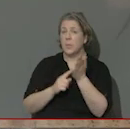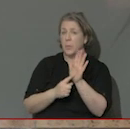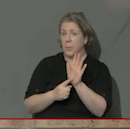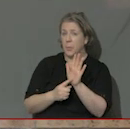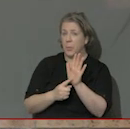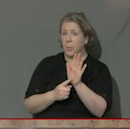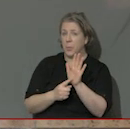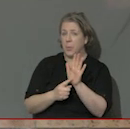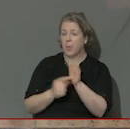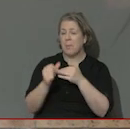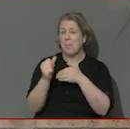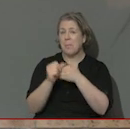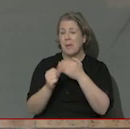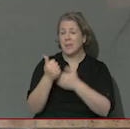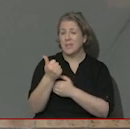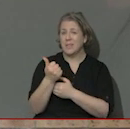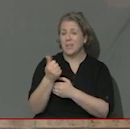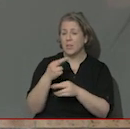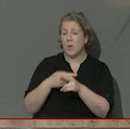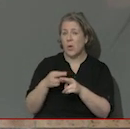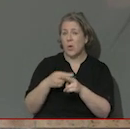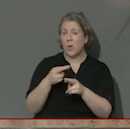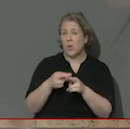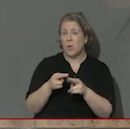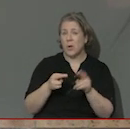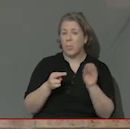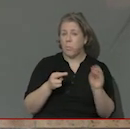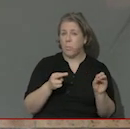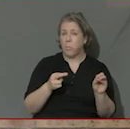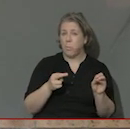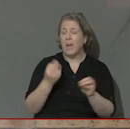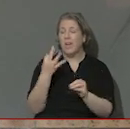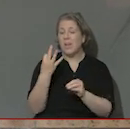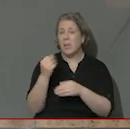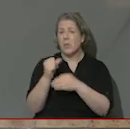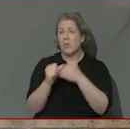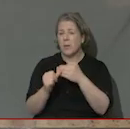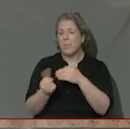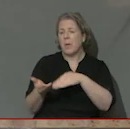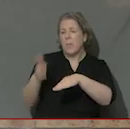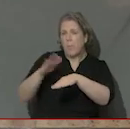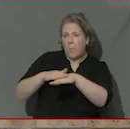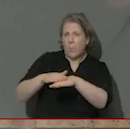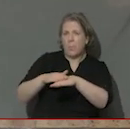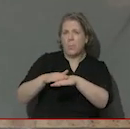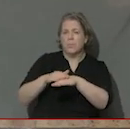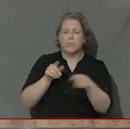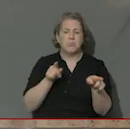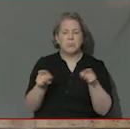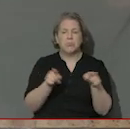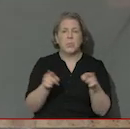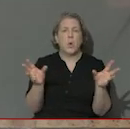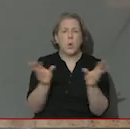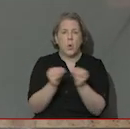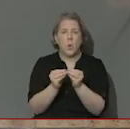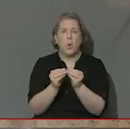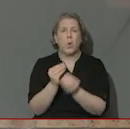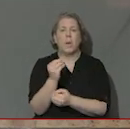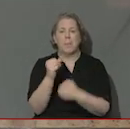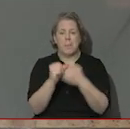for 6 months we have this rent, and for 3 months our rent increases. So we can calculate the 9 months that